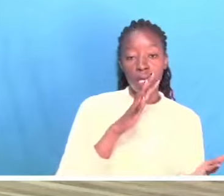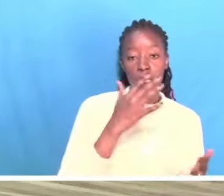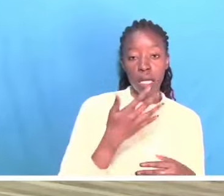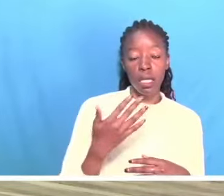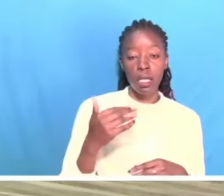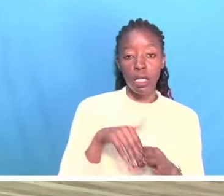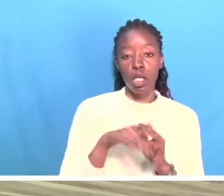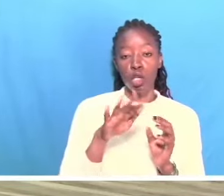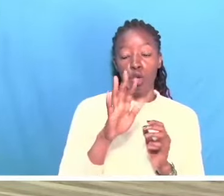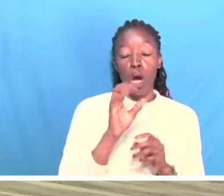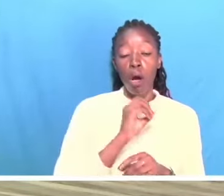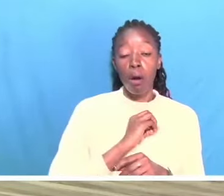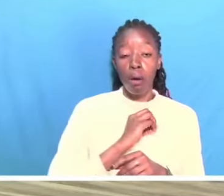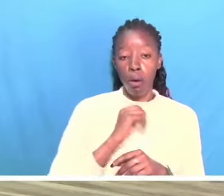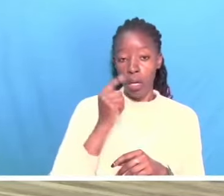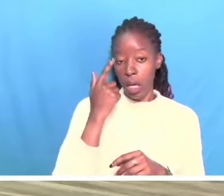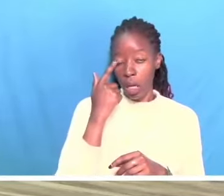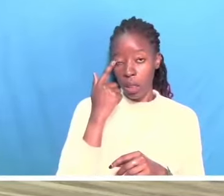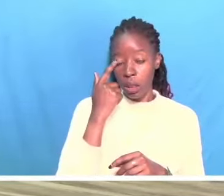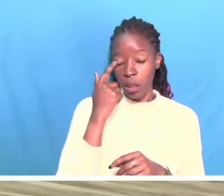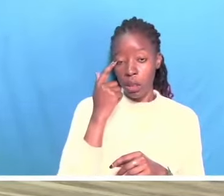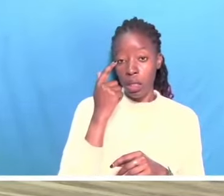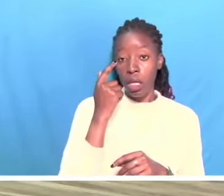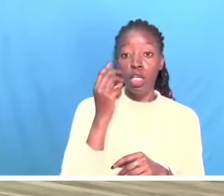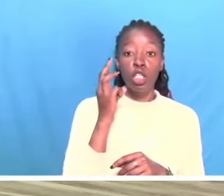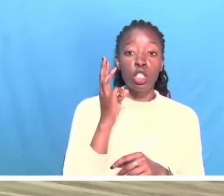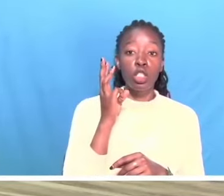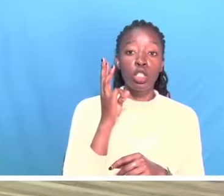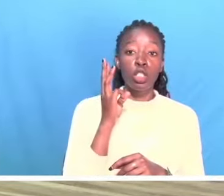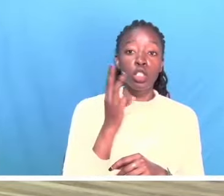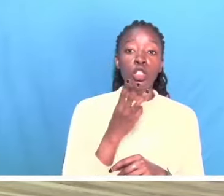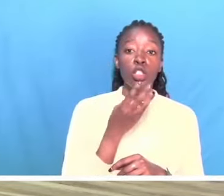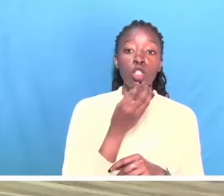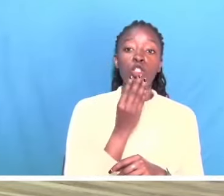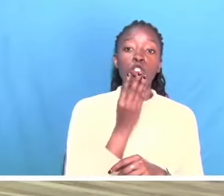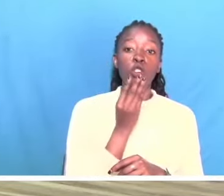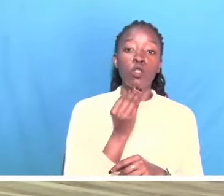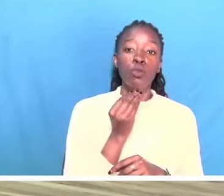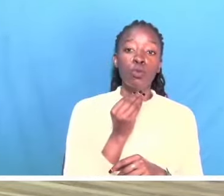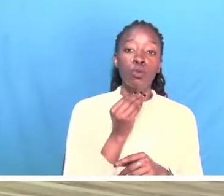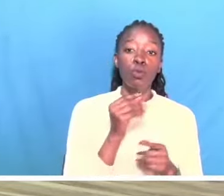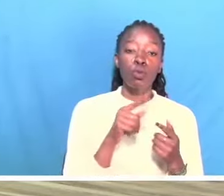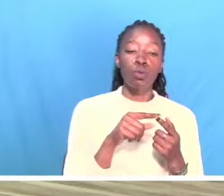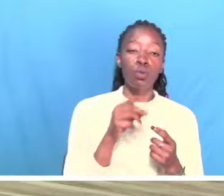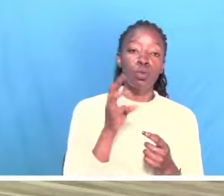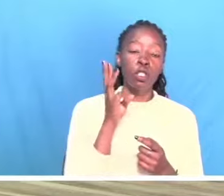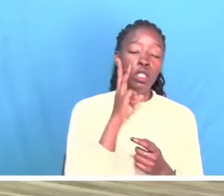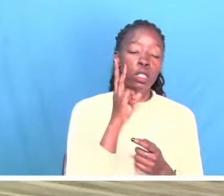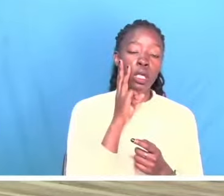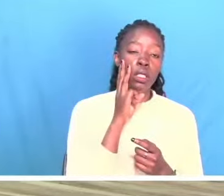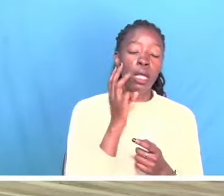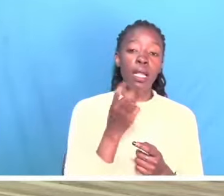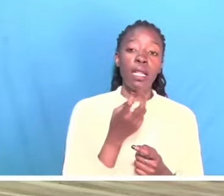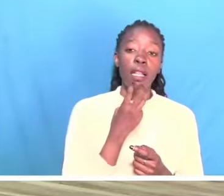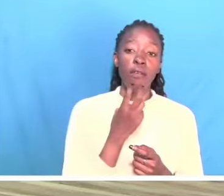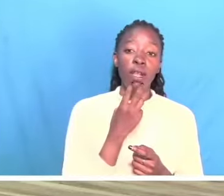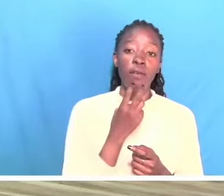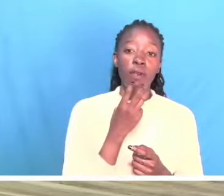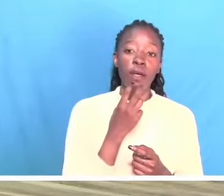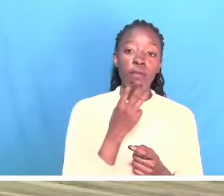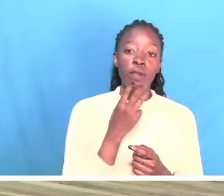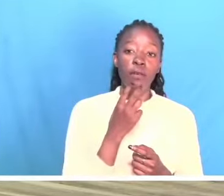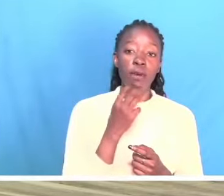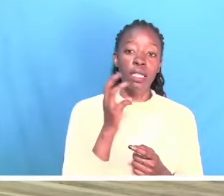therefore, Jews down on the Gentiles, and they laughed at them because they could not keep the Mosaic law. And they thought these guys